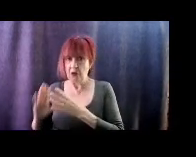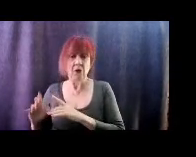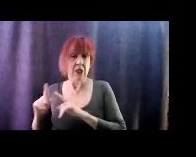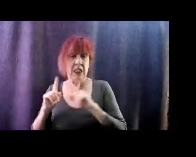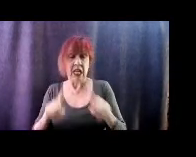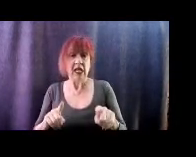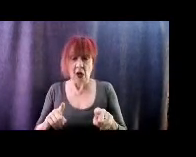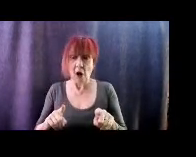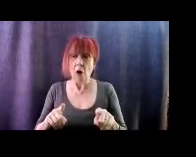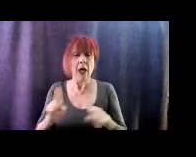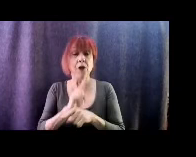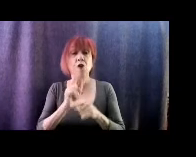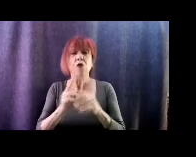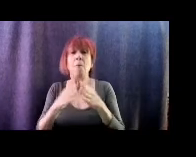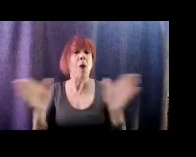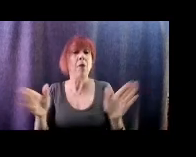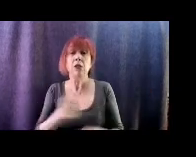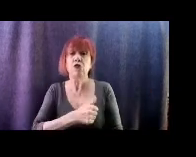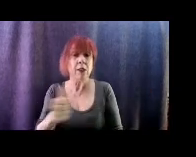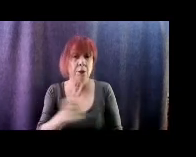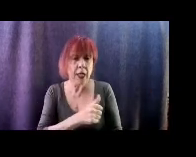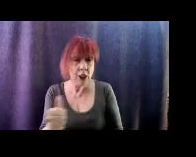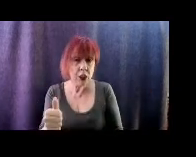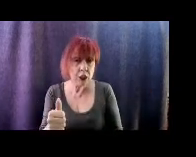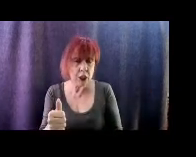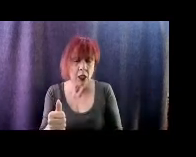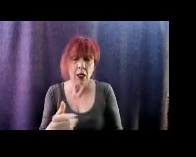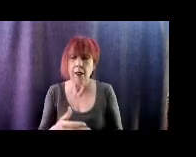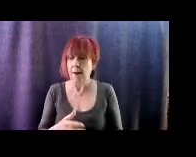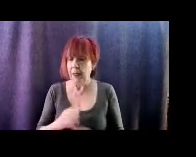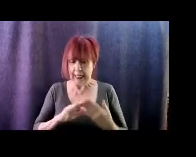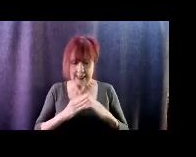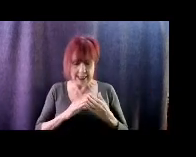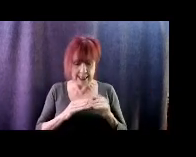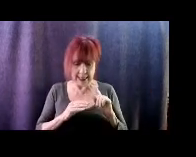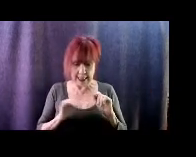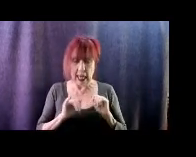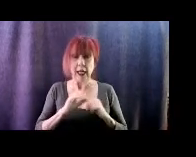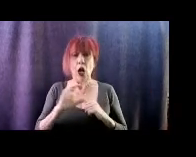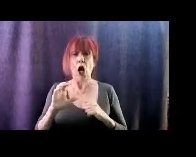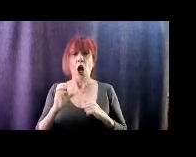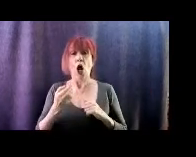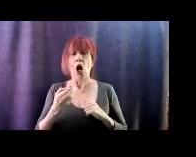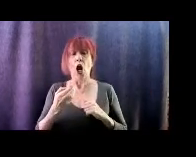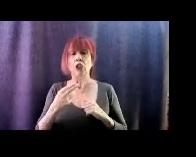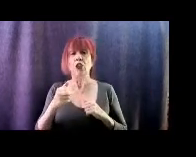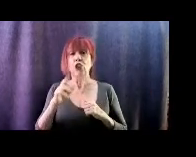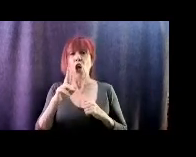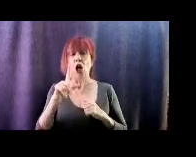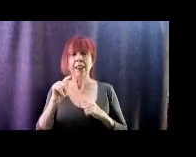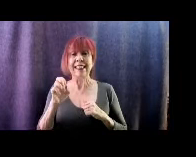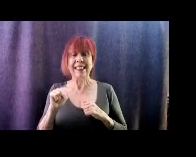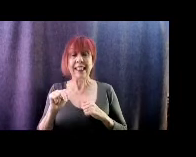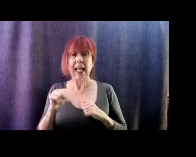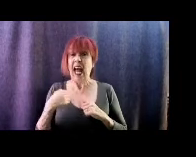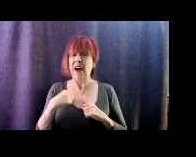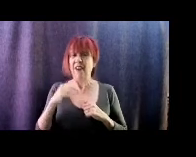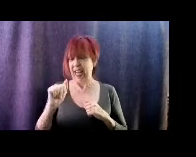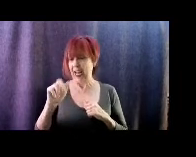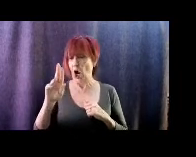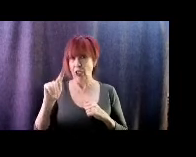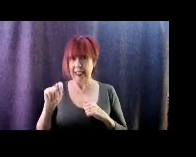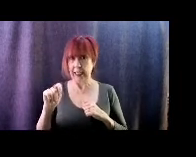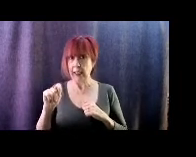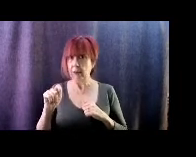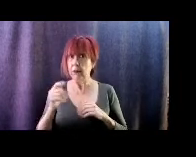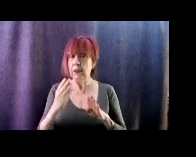public transportation. In a town like city like Charleston, we do have a KRT, which is a major bus system. But even